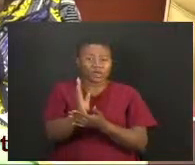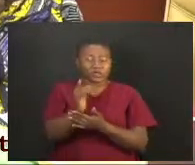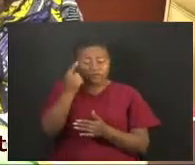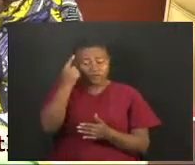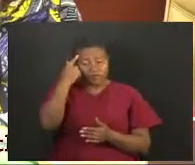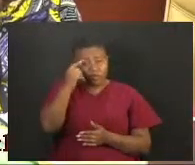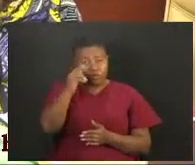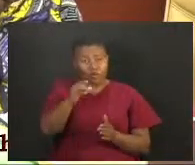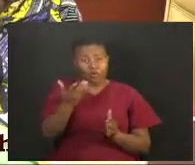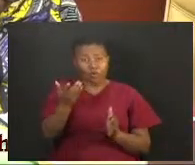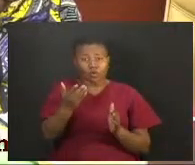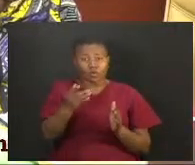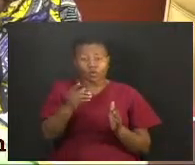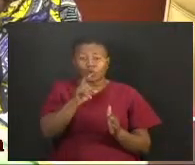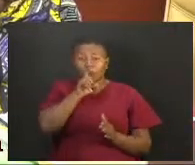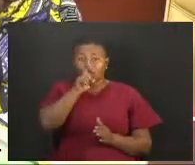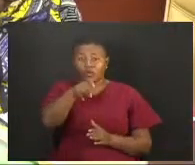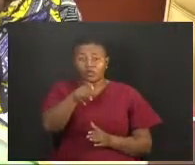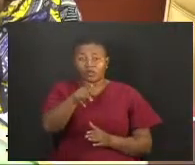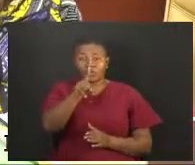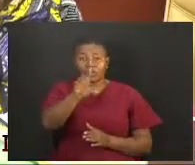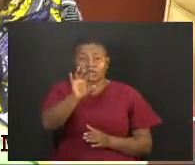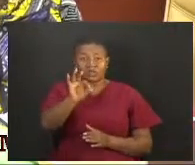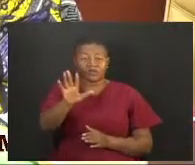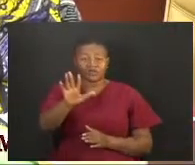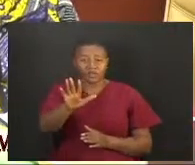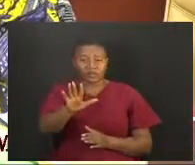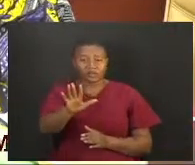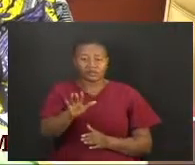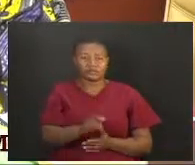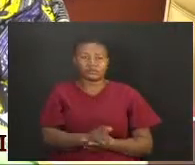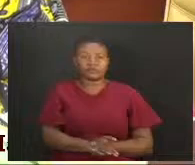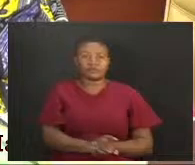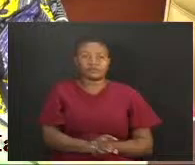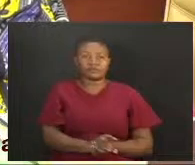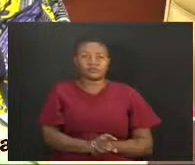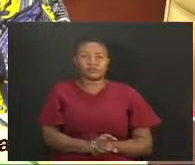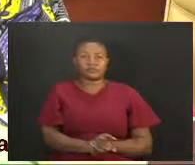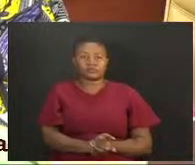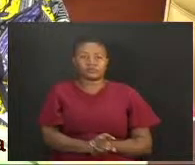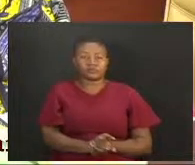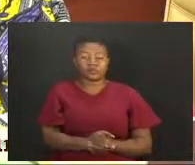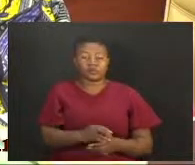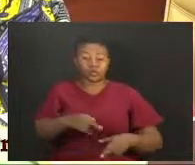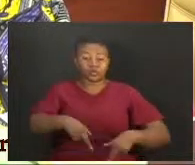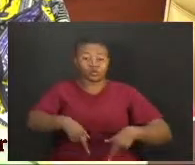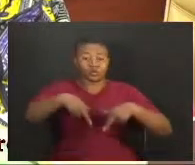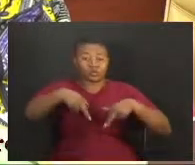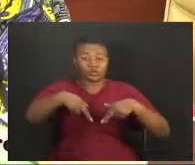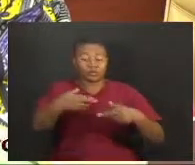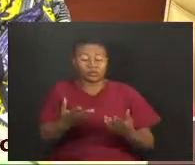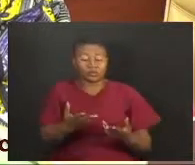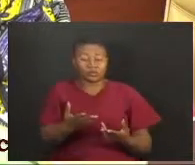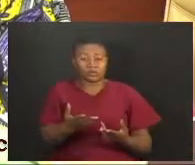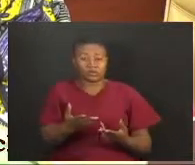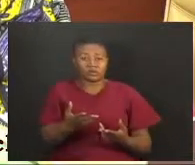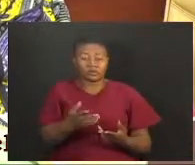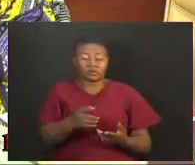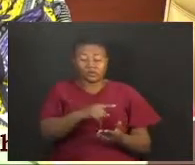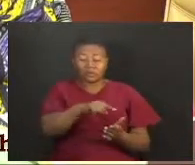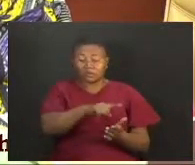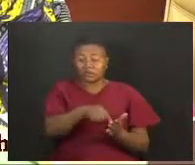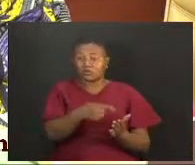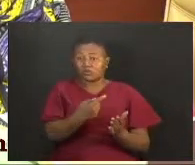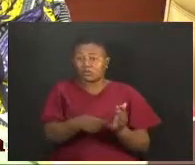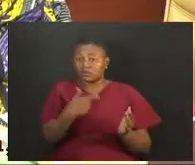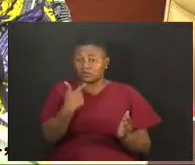195, there's no may there. It reads, for the avoidance of doubt and at the risk of being repetitive, this is what it